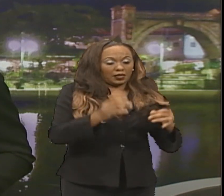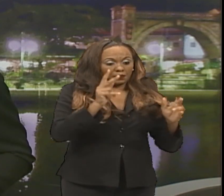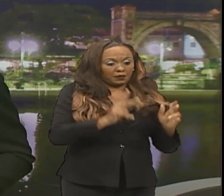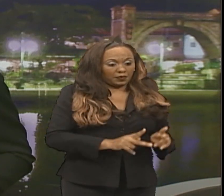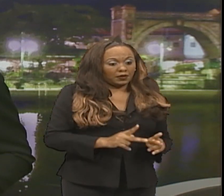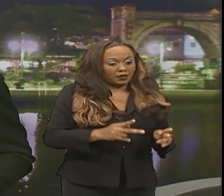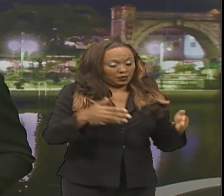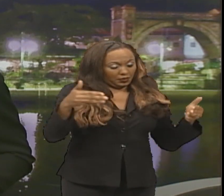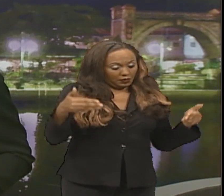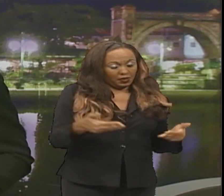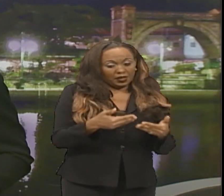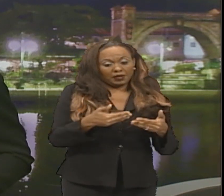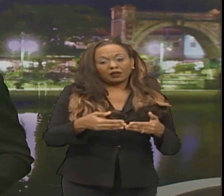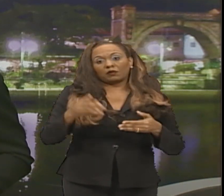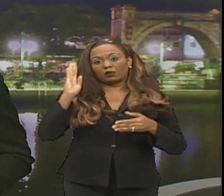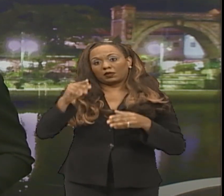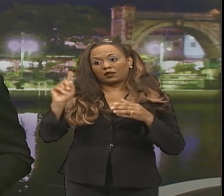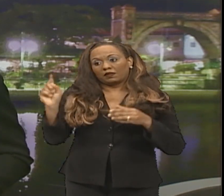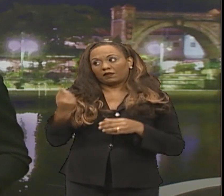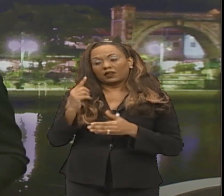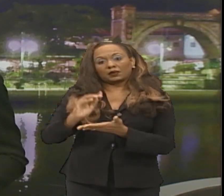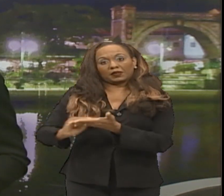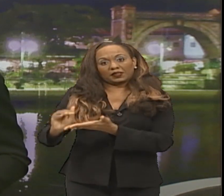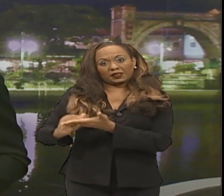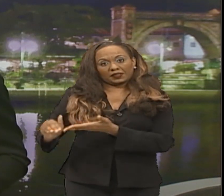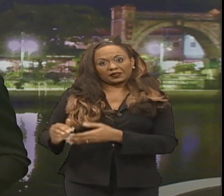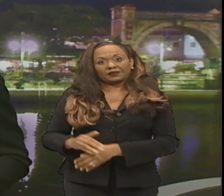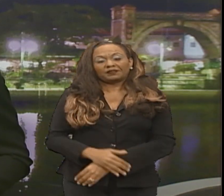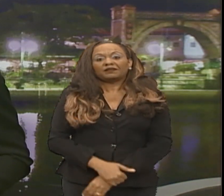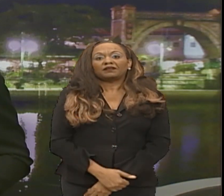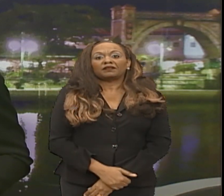on the last in, first out principle.